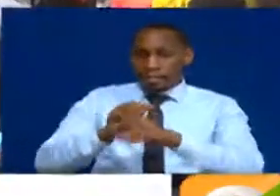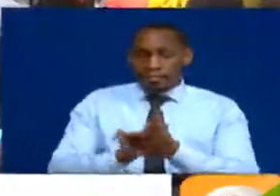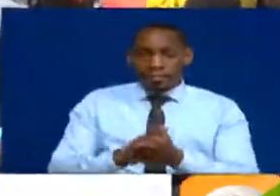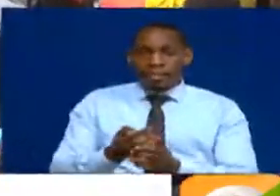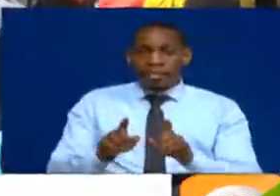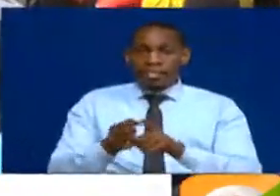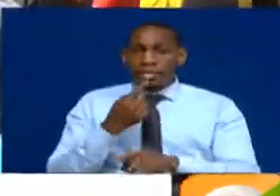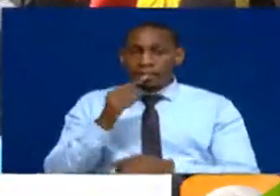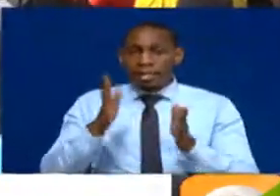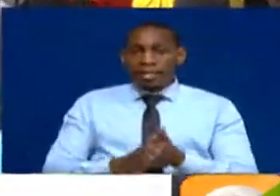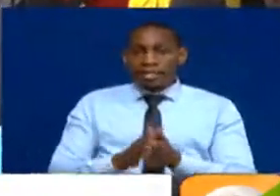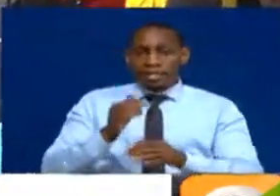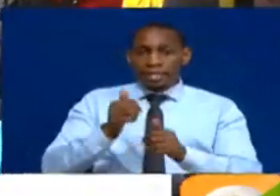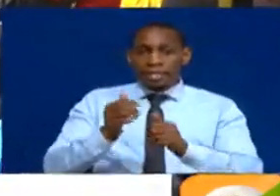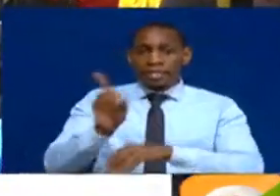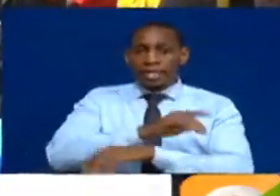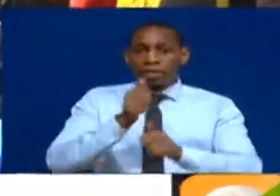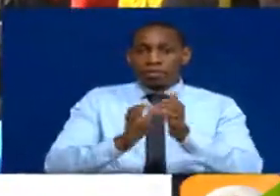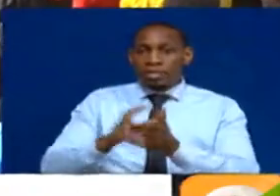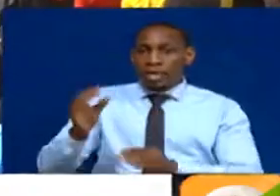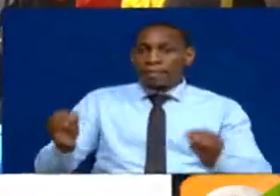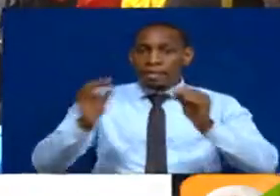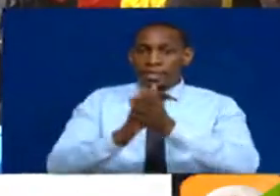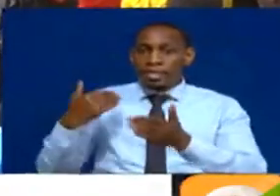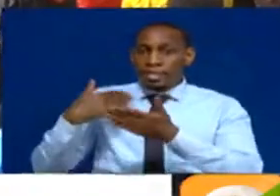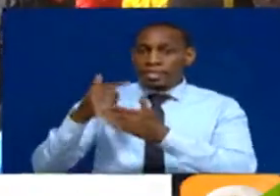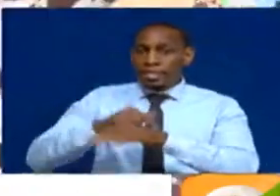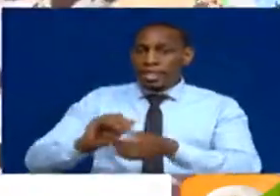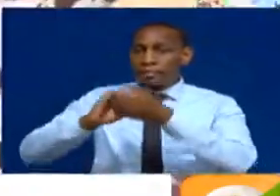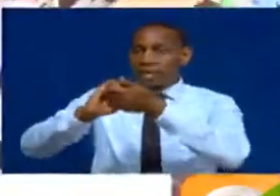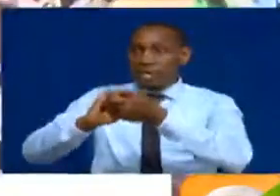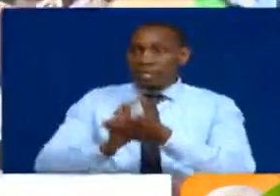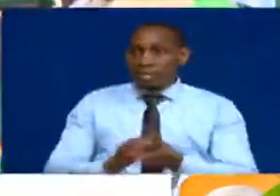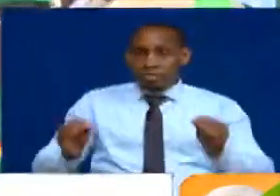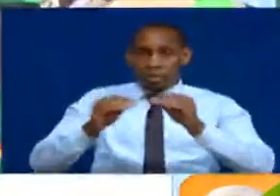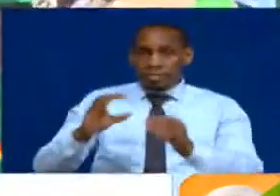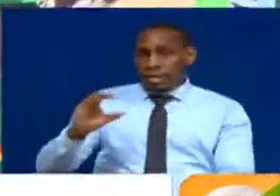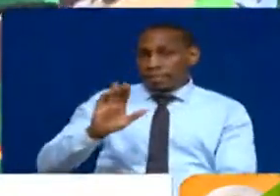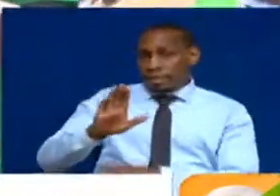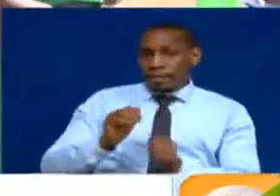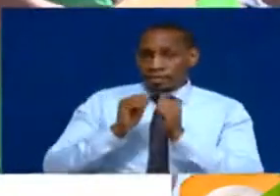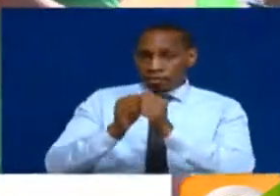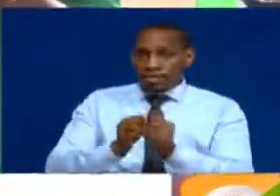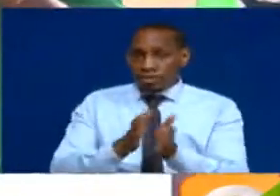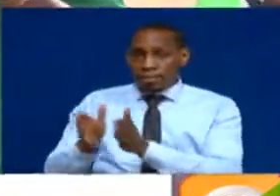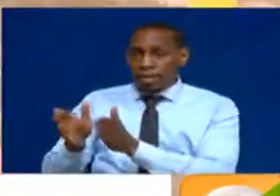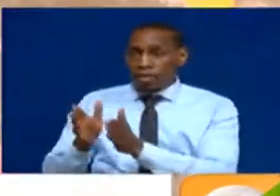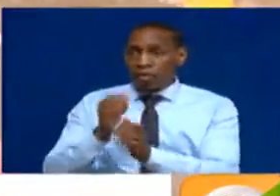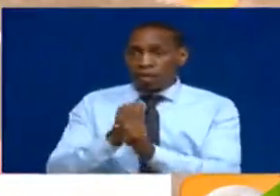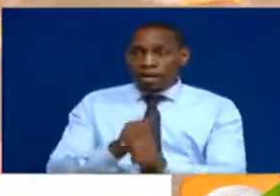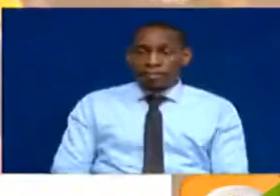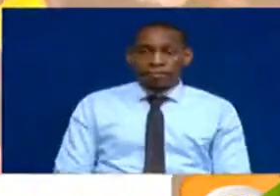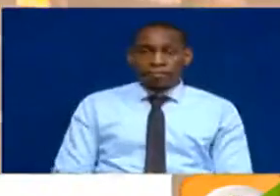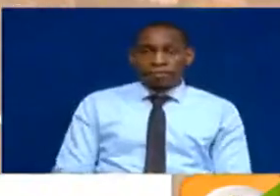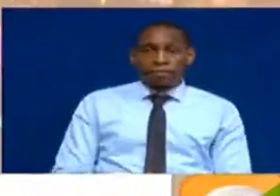Ambia wa Kenya, siku gani umefanya cabinet meeting tangu handshake? Ukakaa chini na cabinet yako na ukapanga kazi.